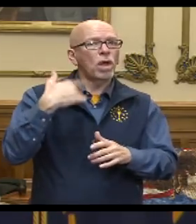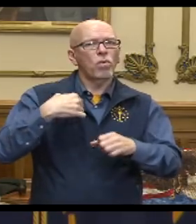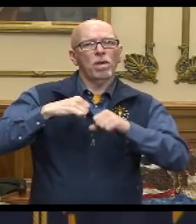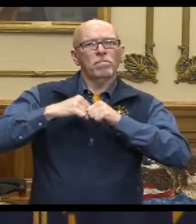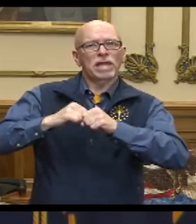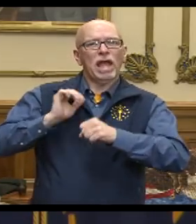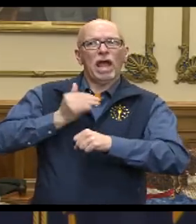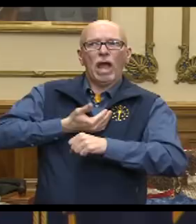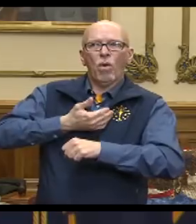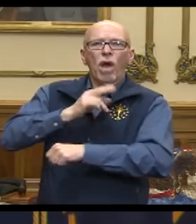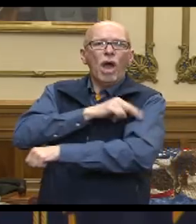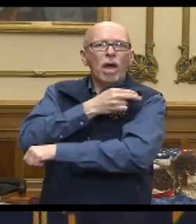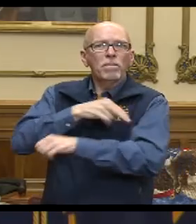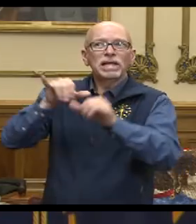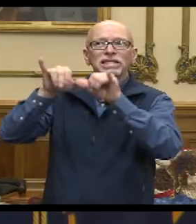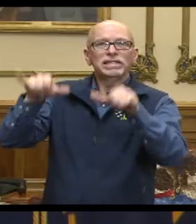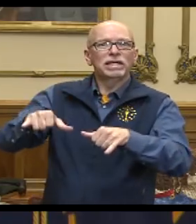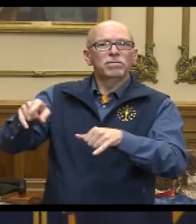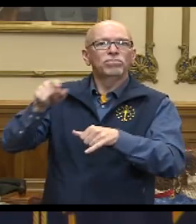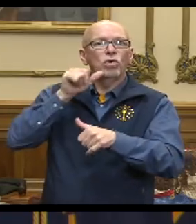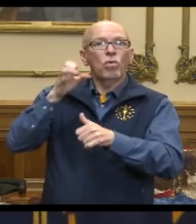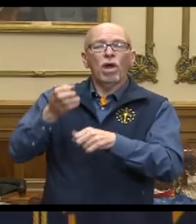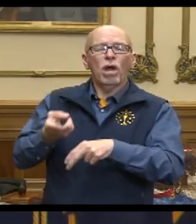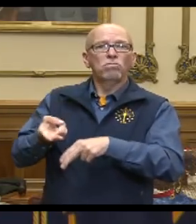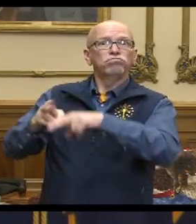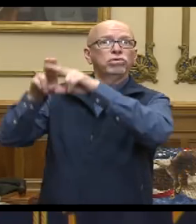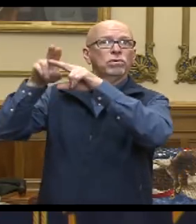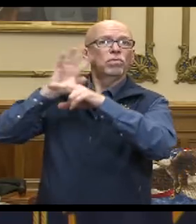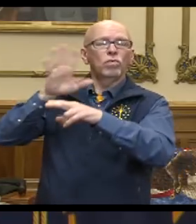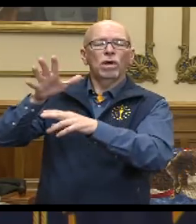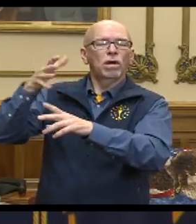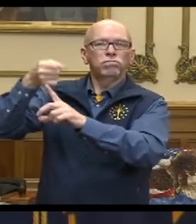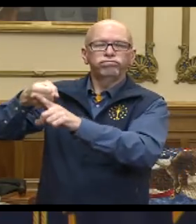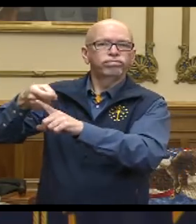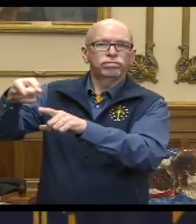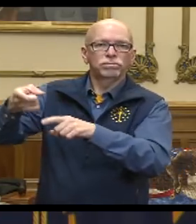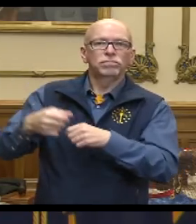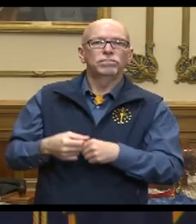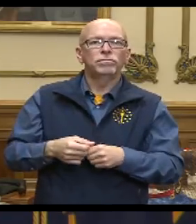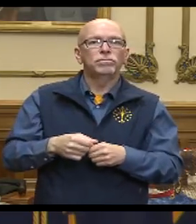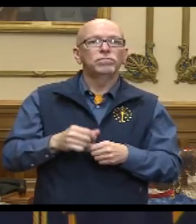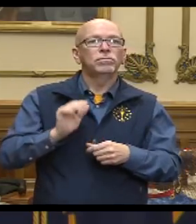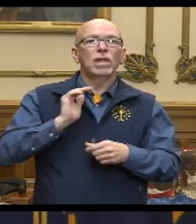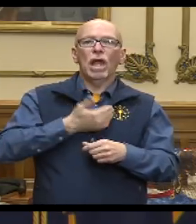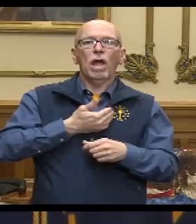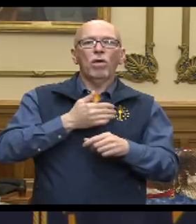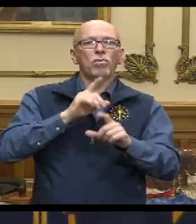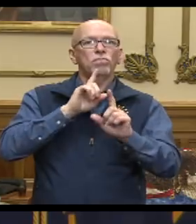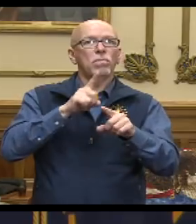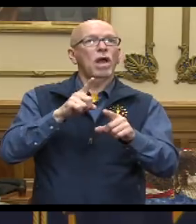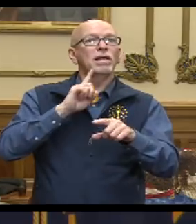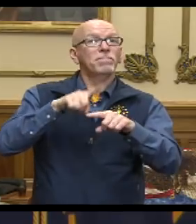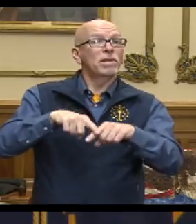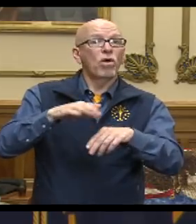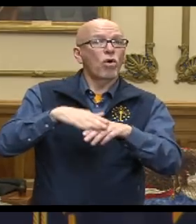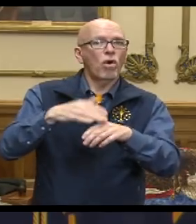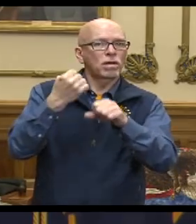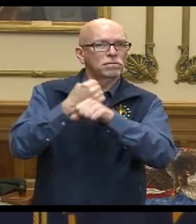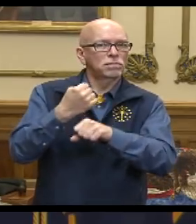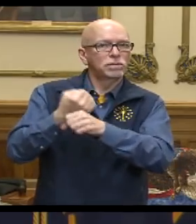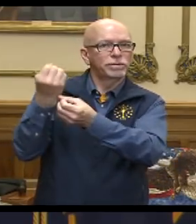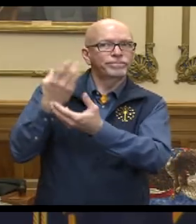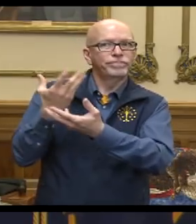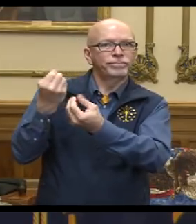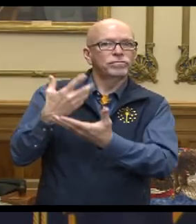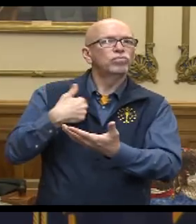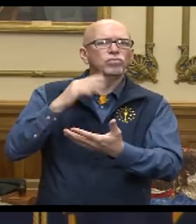healthcare system from a surge. That response remains data-driven, and that will